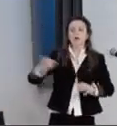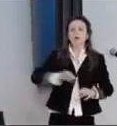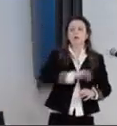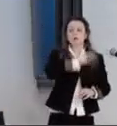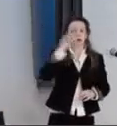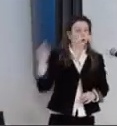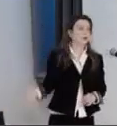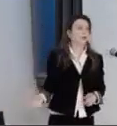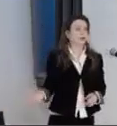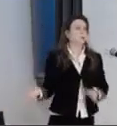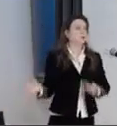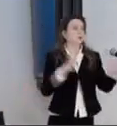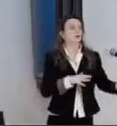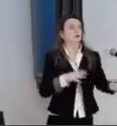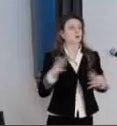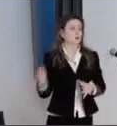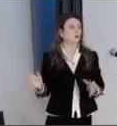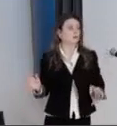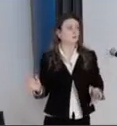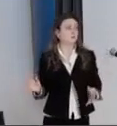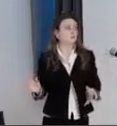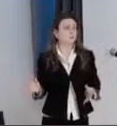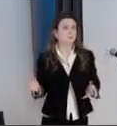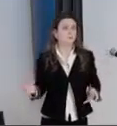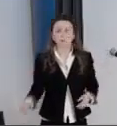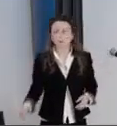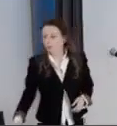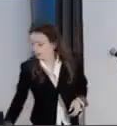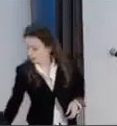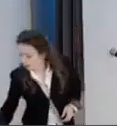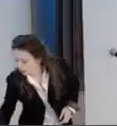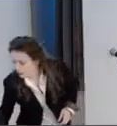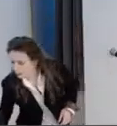item with these recurrent themes of darkness and death.